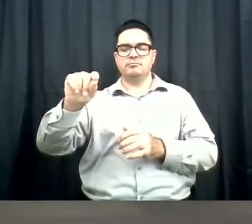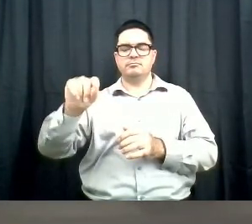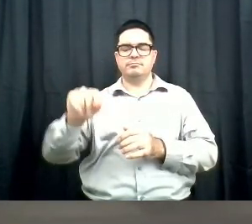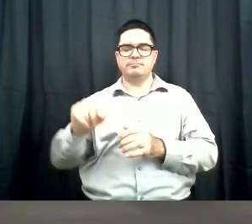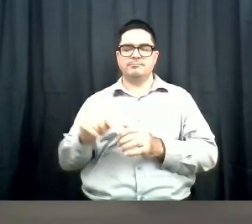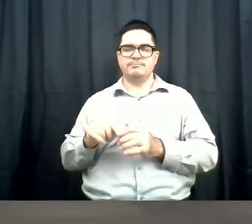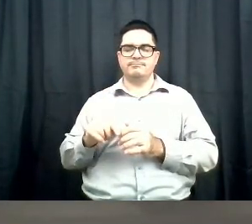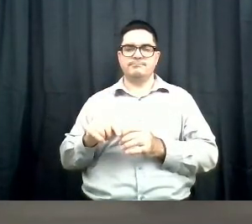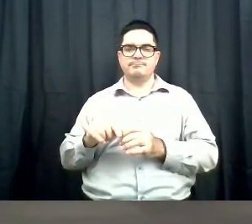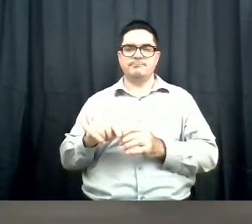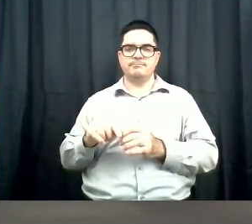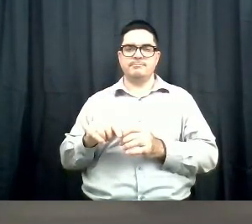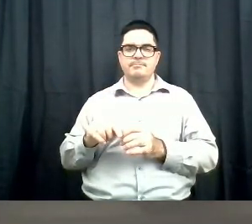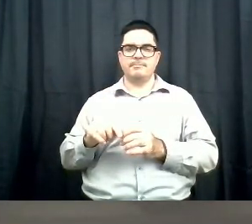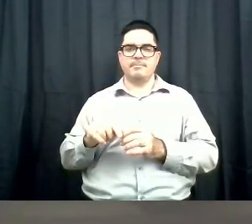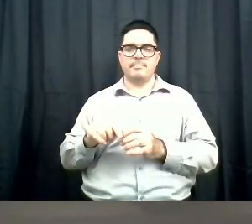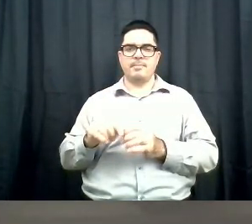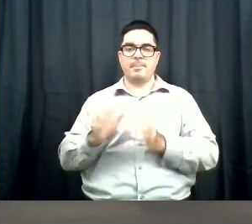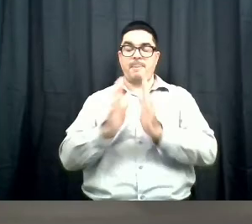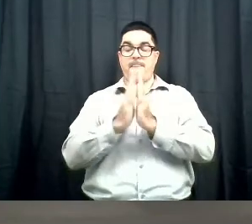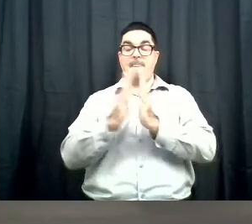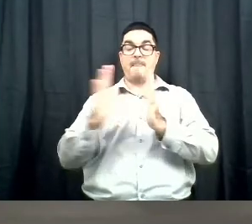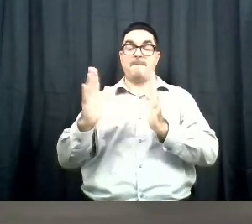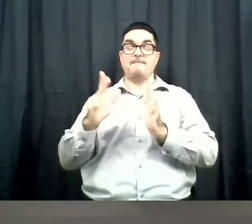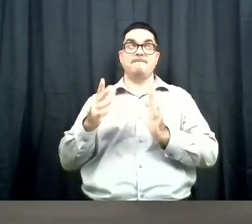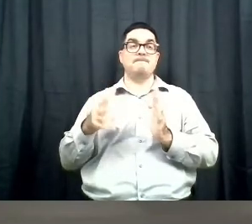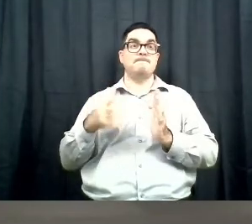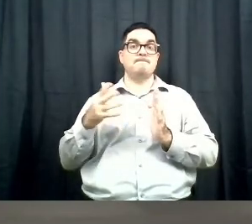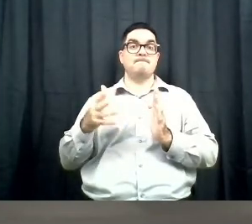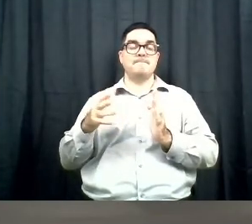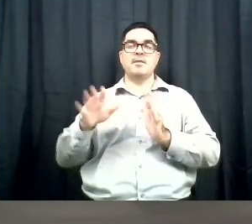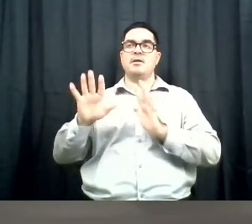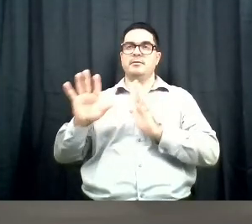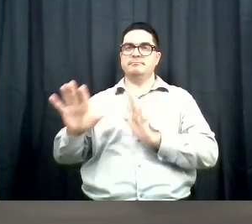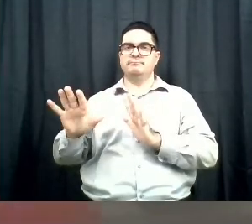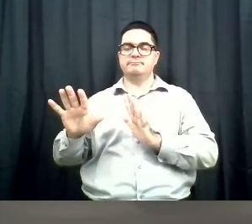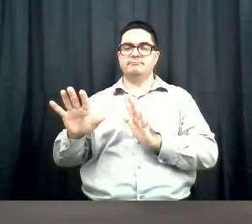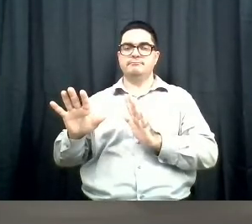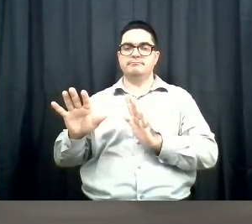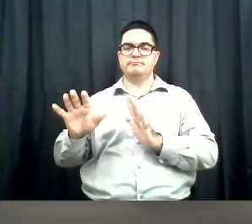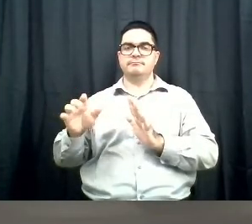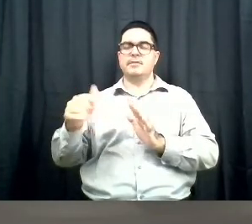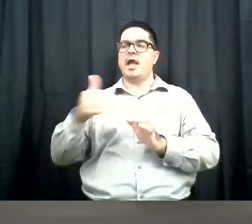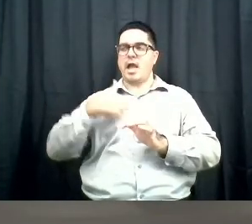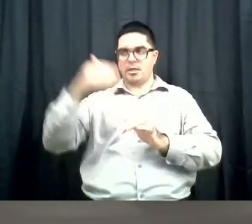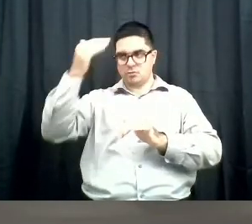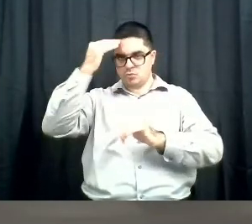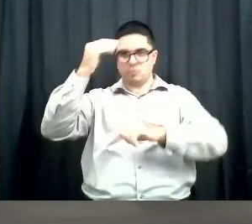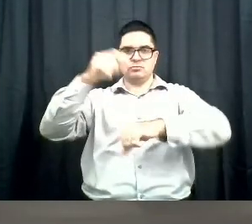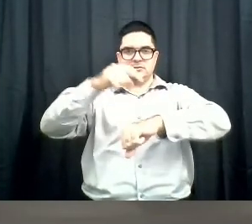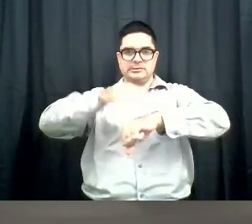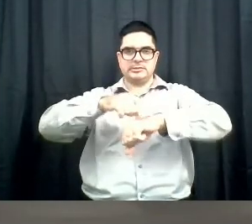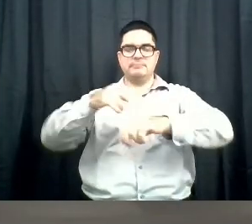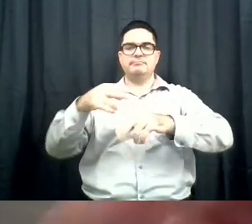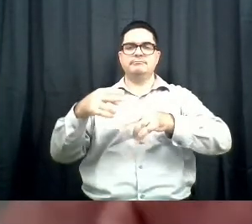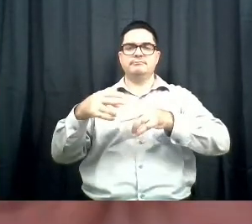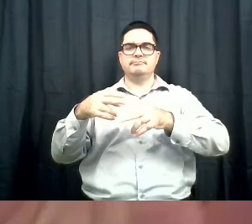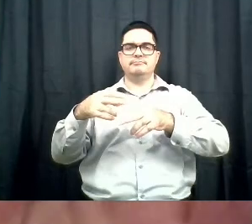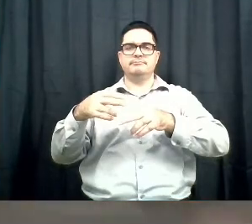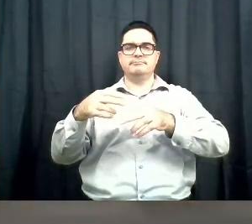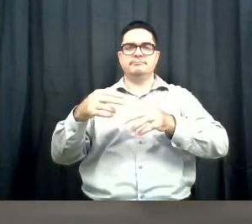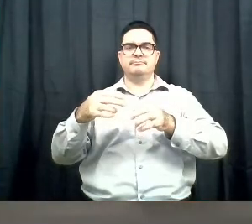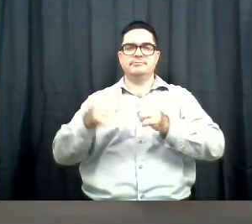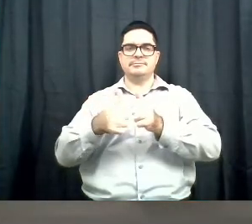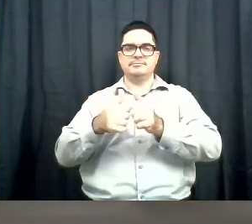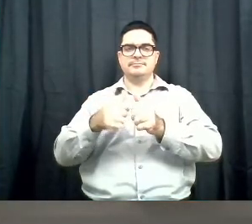CCAFR 2016 and 200 gone. See the CAFR. So I know we're running out of time and I have pages and pages of questions. So I'll